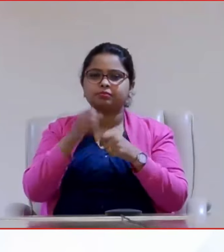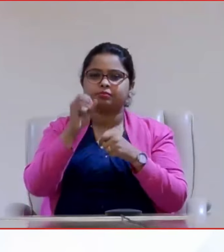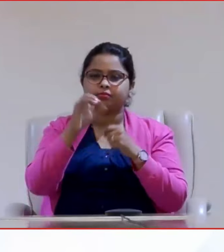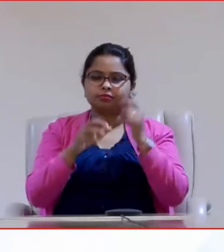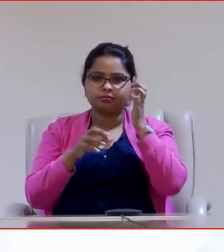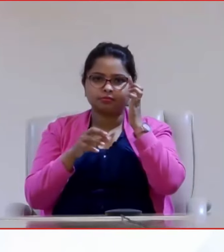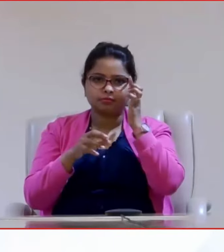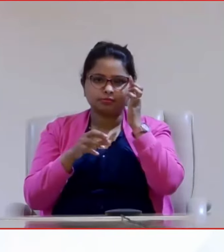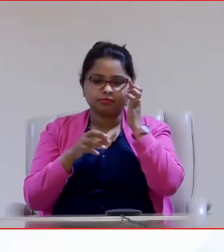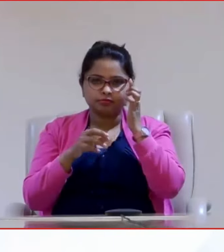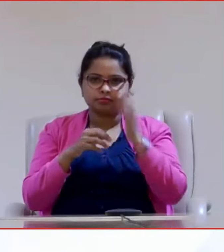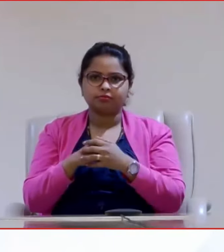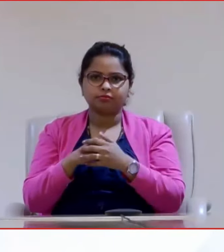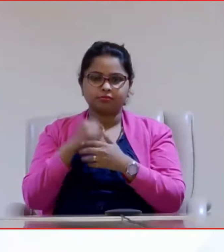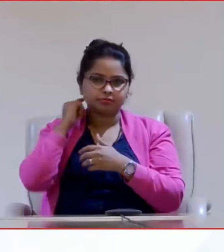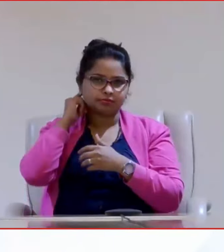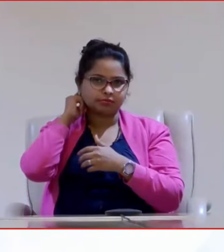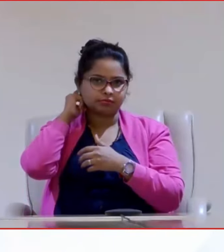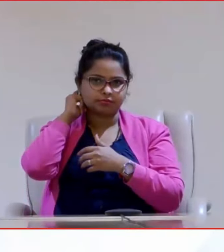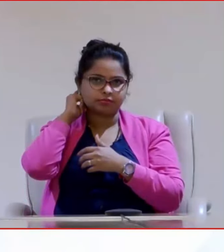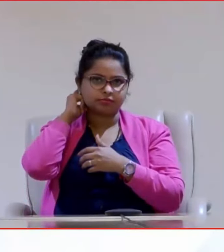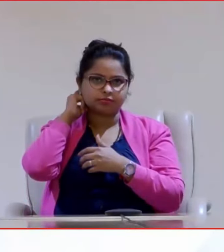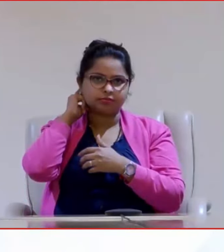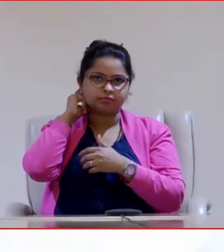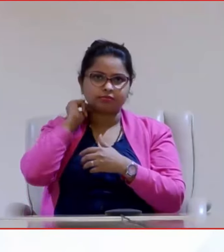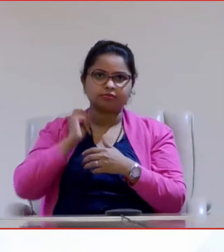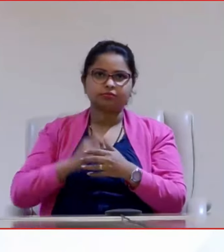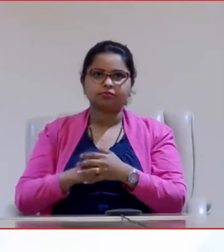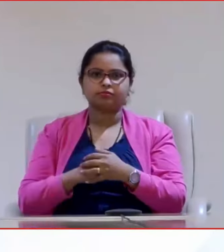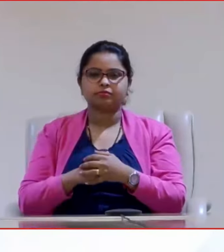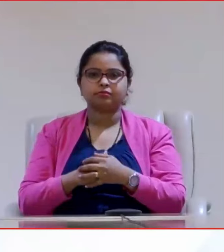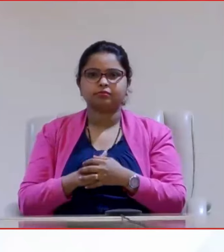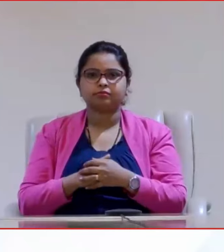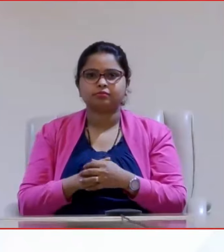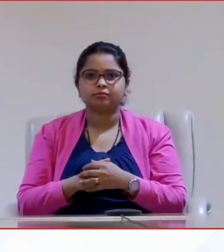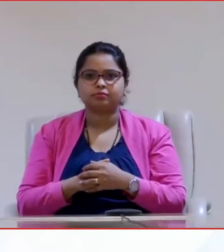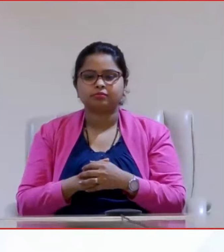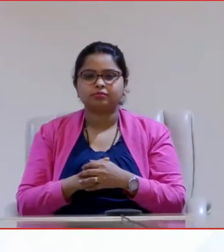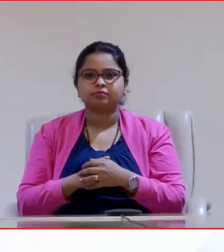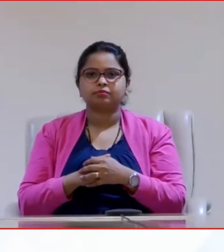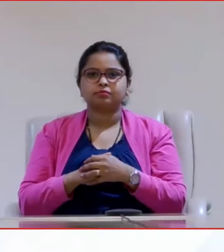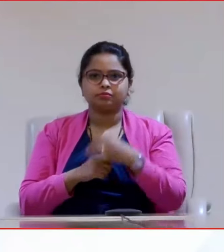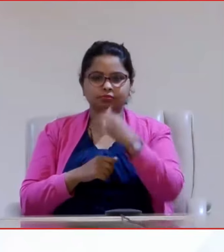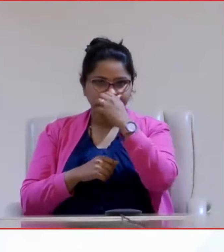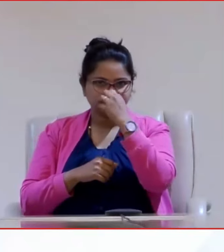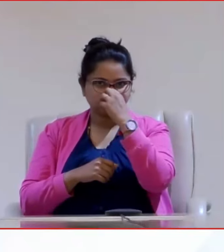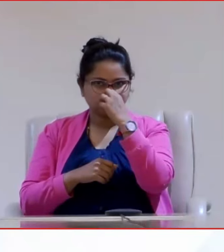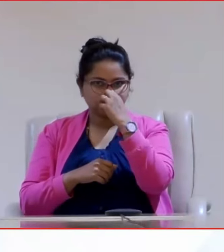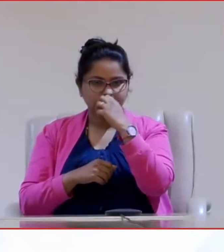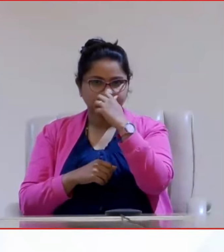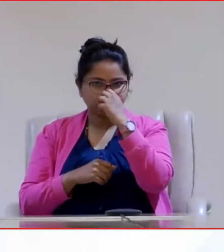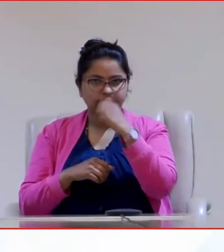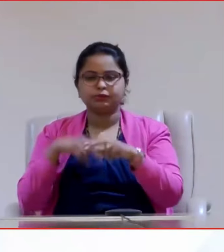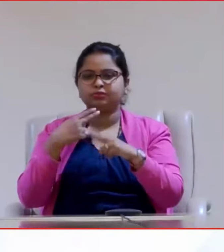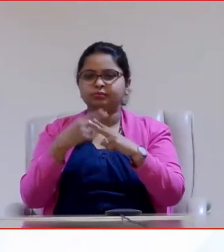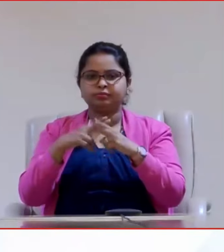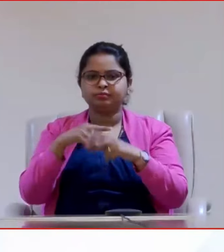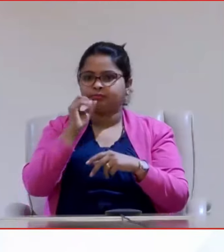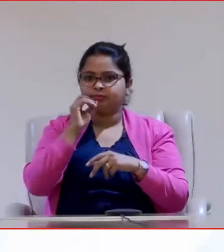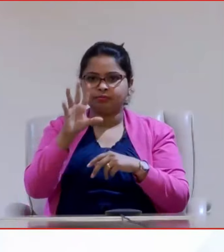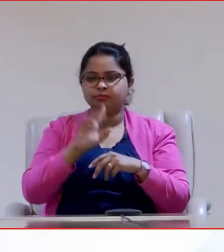of you have actually written and you can, you can be rest assured that your names will not be published here. Many of you have